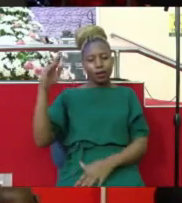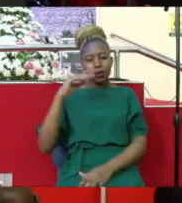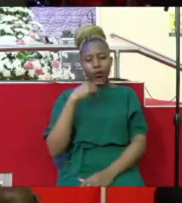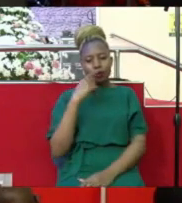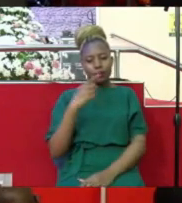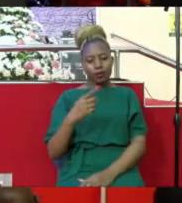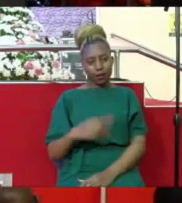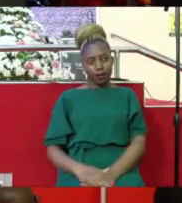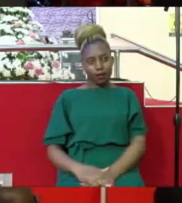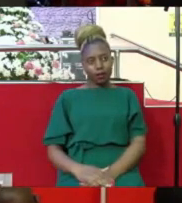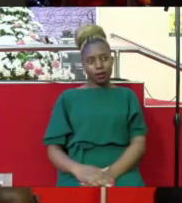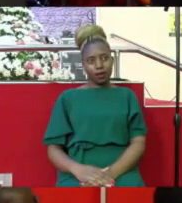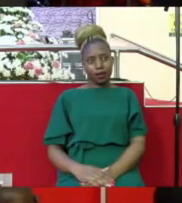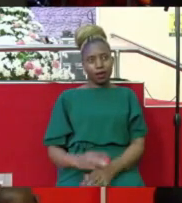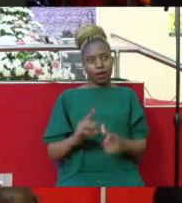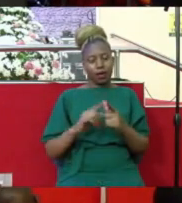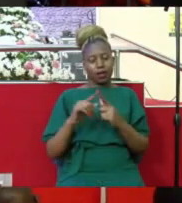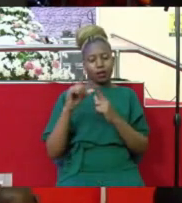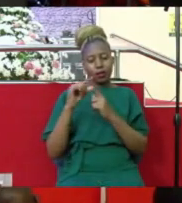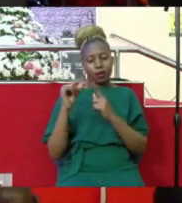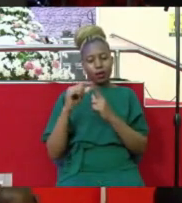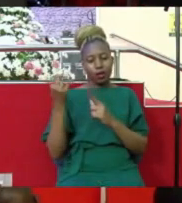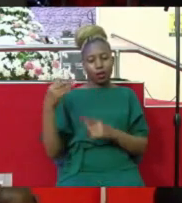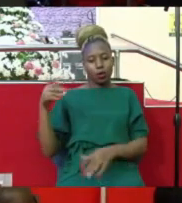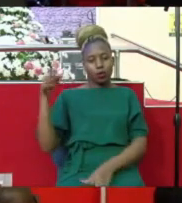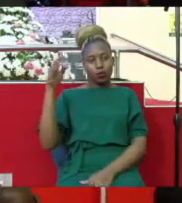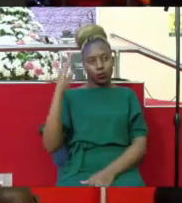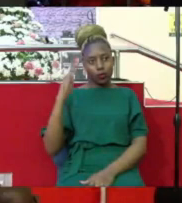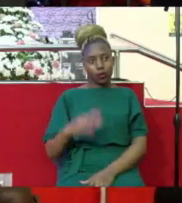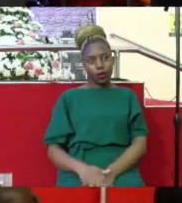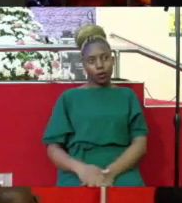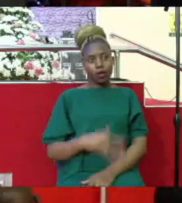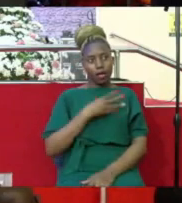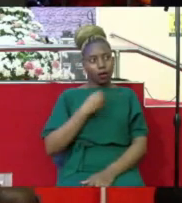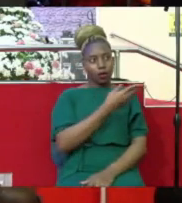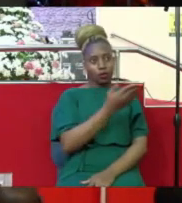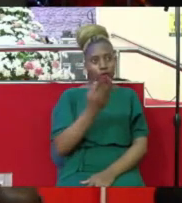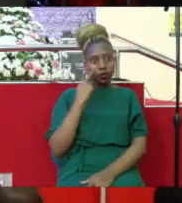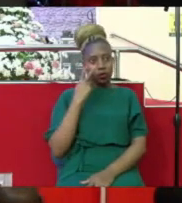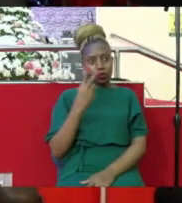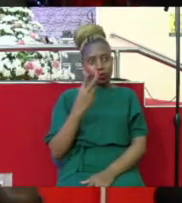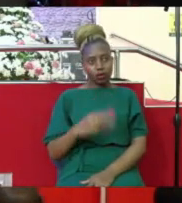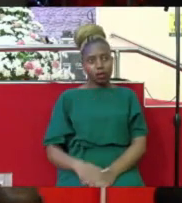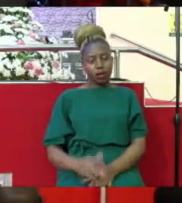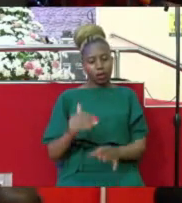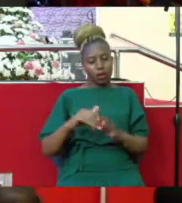and the Word of God. I want you to see that in the